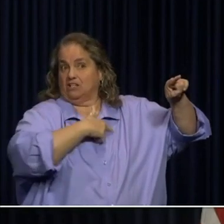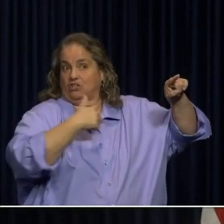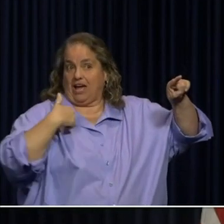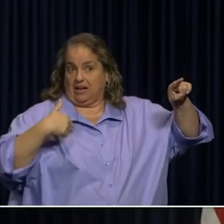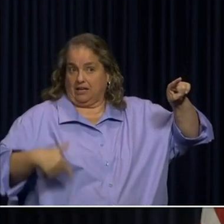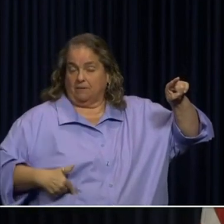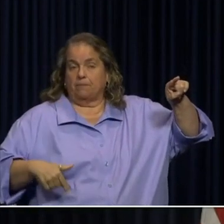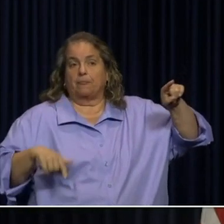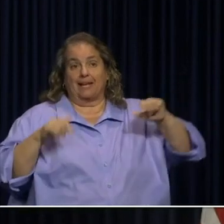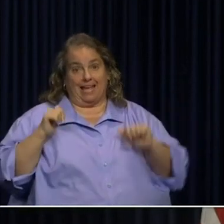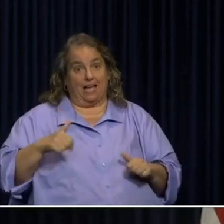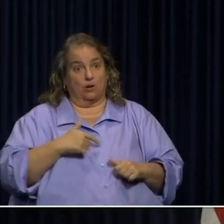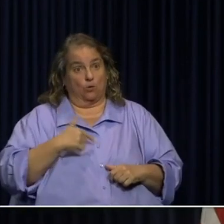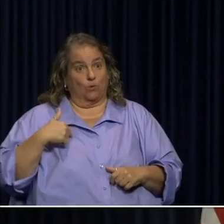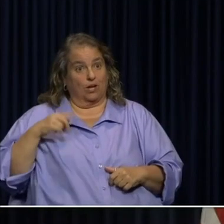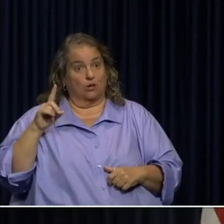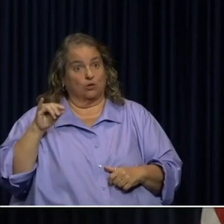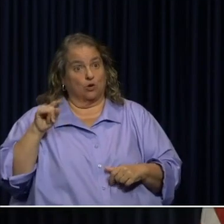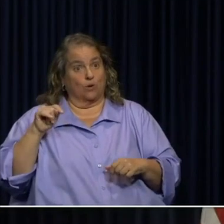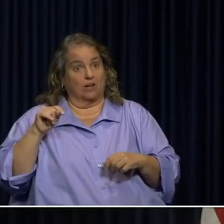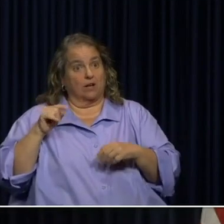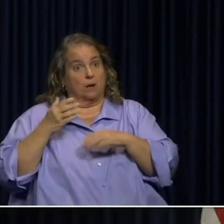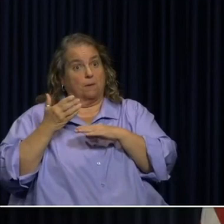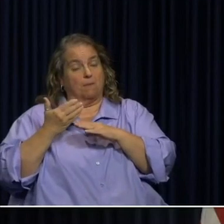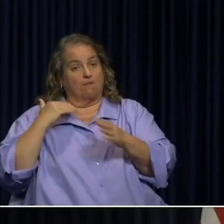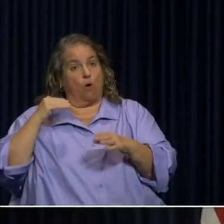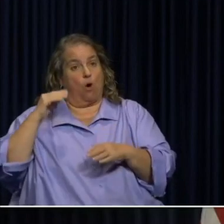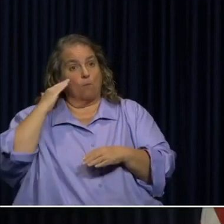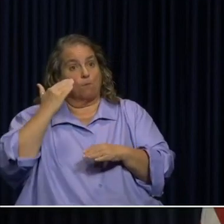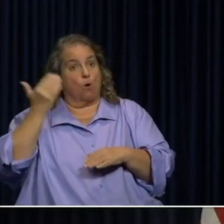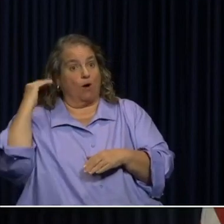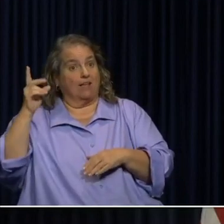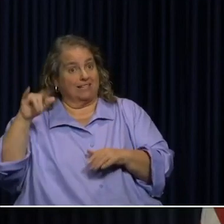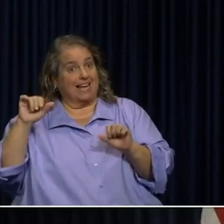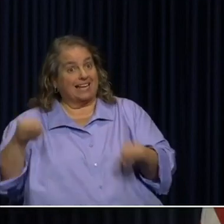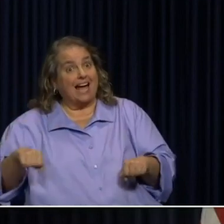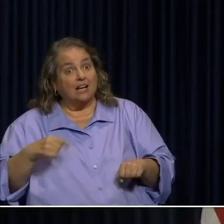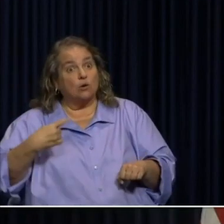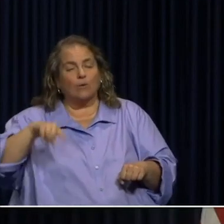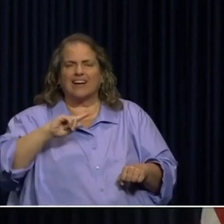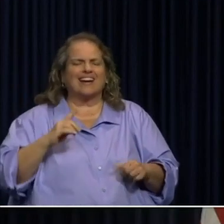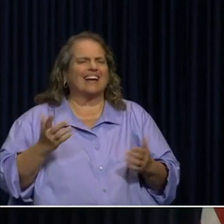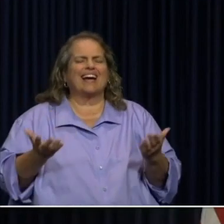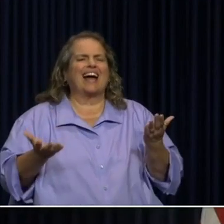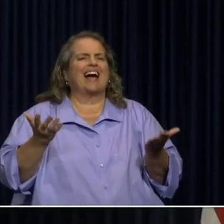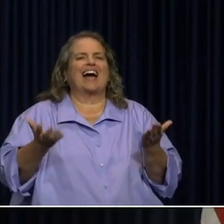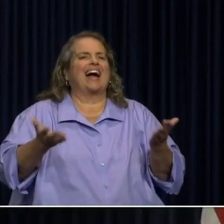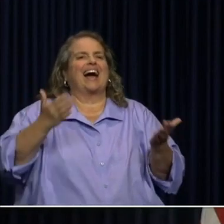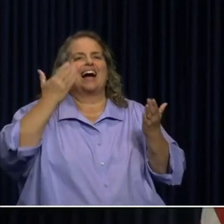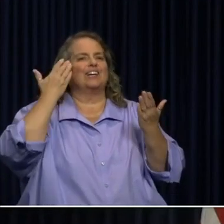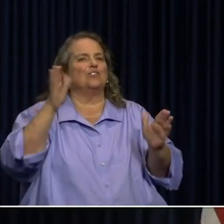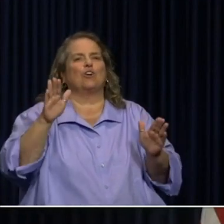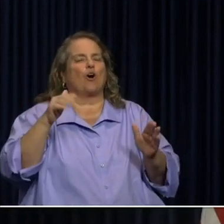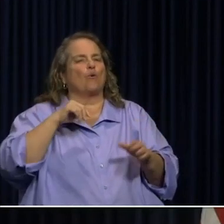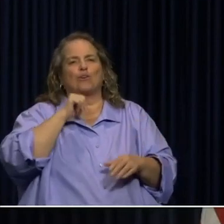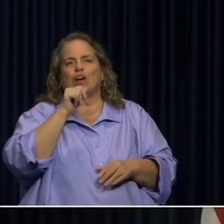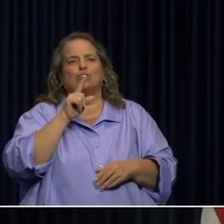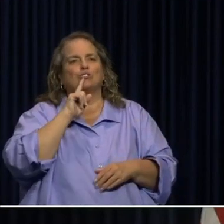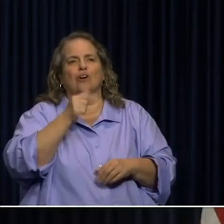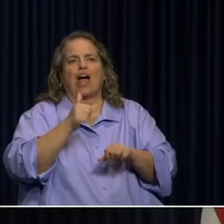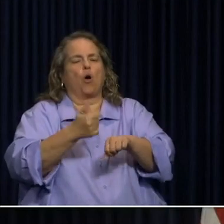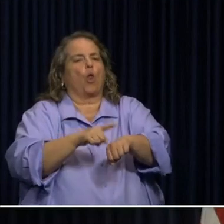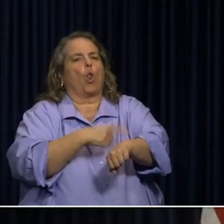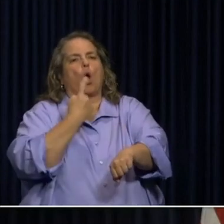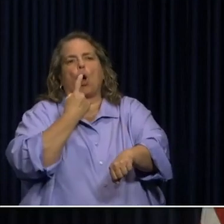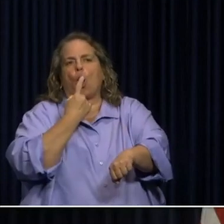Day? We're going to need more info to know how long this is going to take and what type of restrictions would be in place. But let me